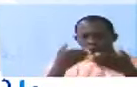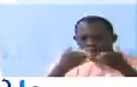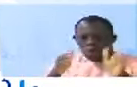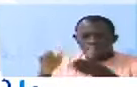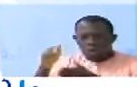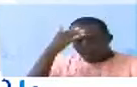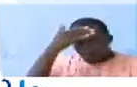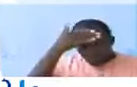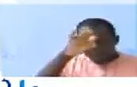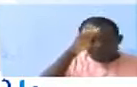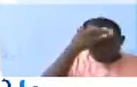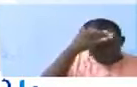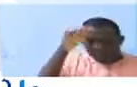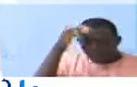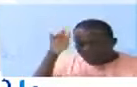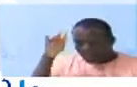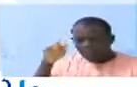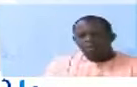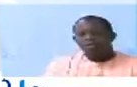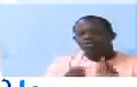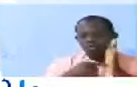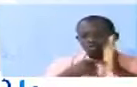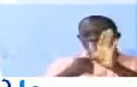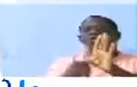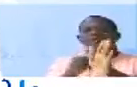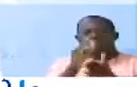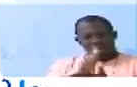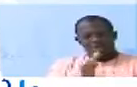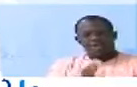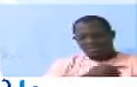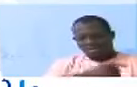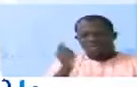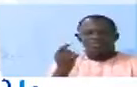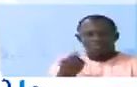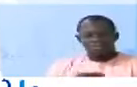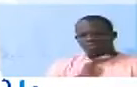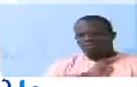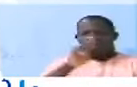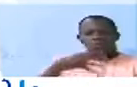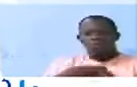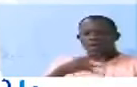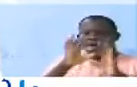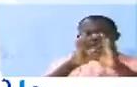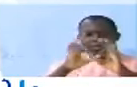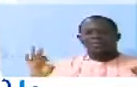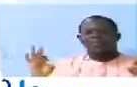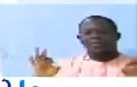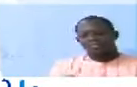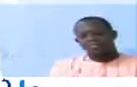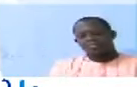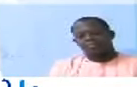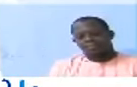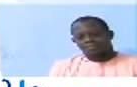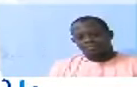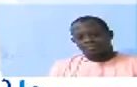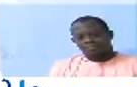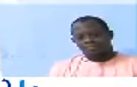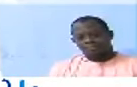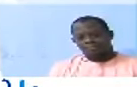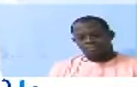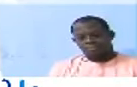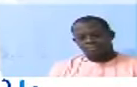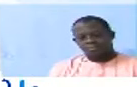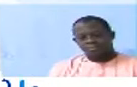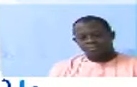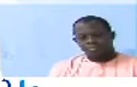they behaved showed us that these people are not here for peace. ini semore dunta febe lola min kamba febe